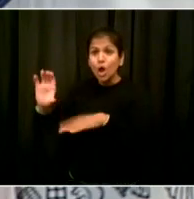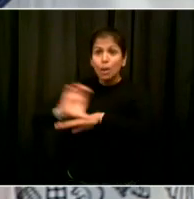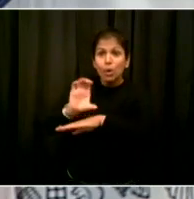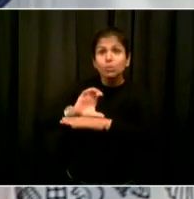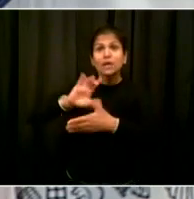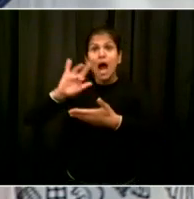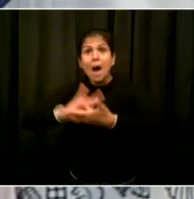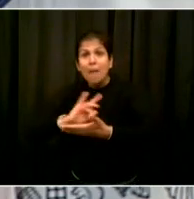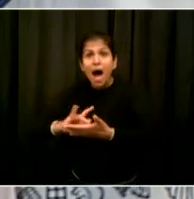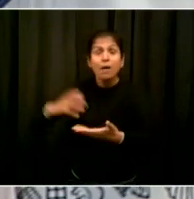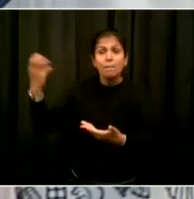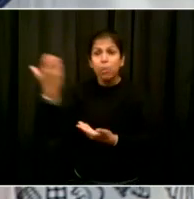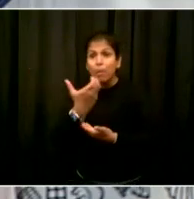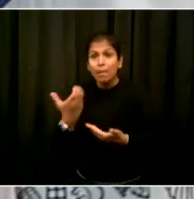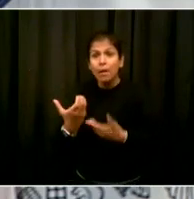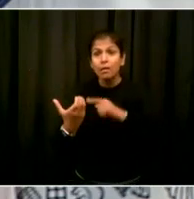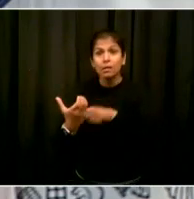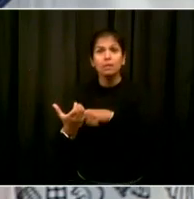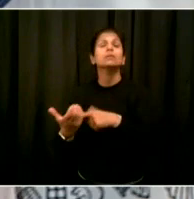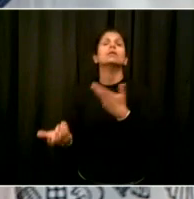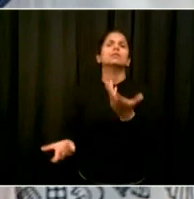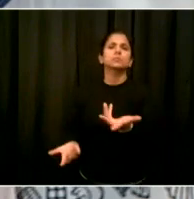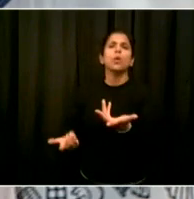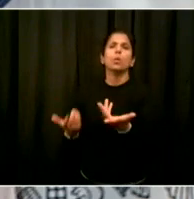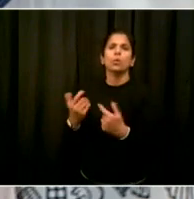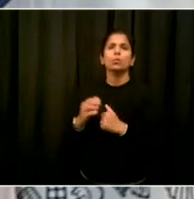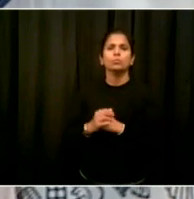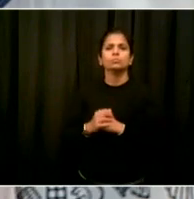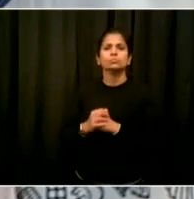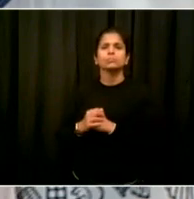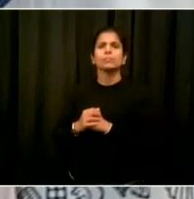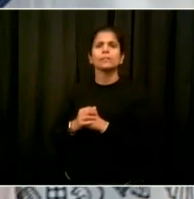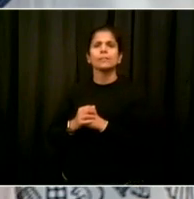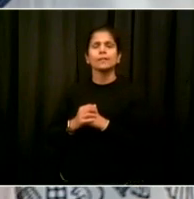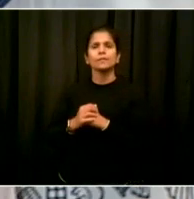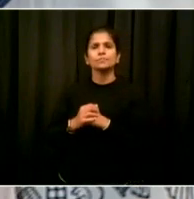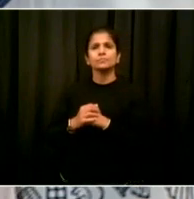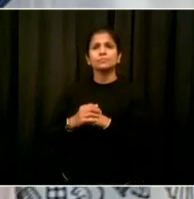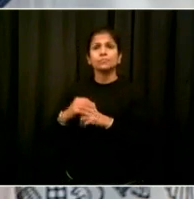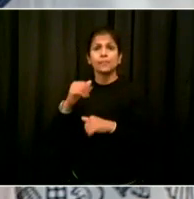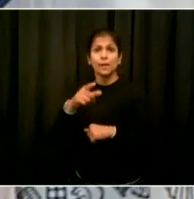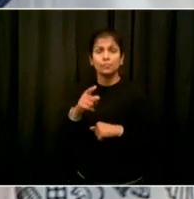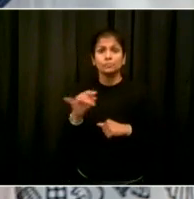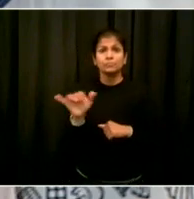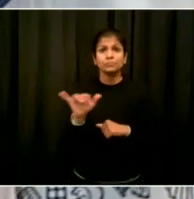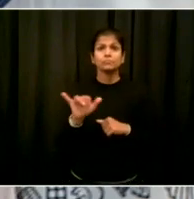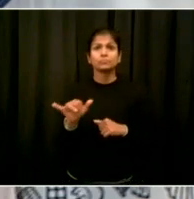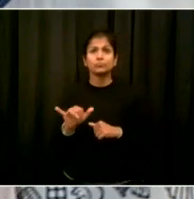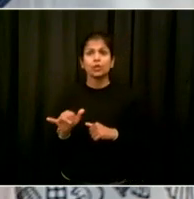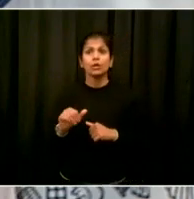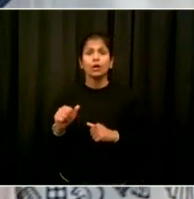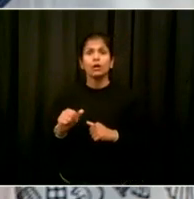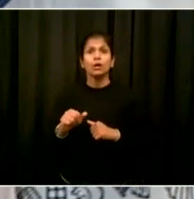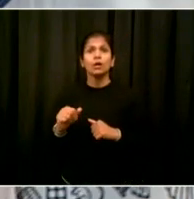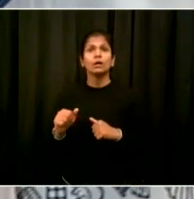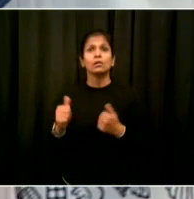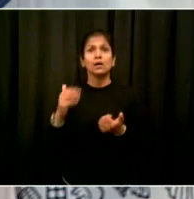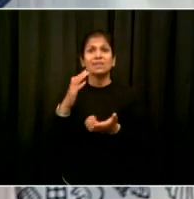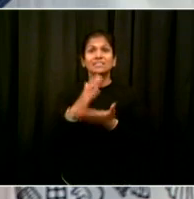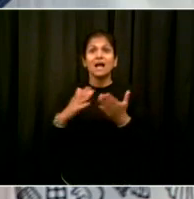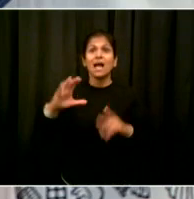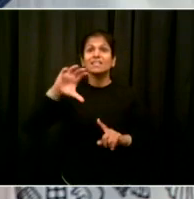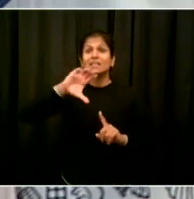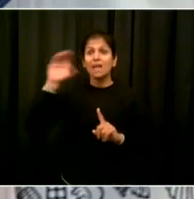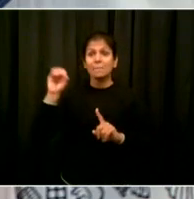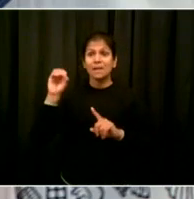simply a matter of changing providers, that some providers have better reach, and we want to be able to make sure that every child